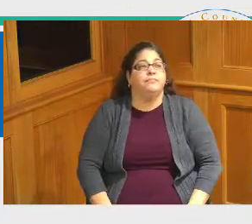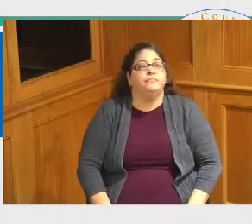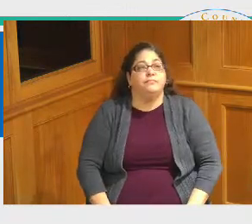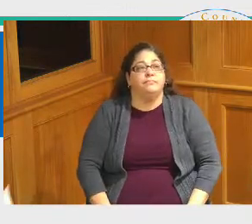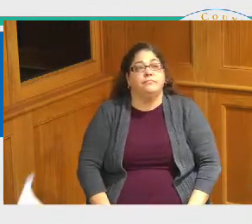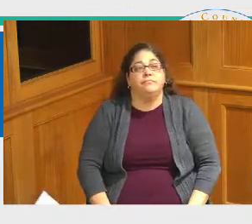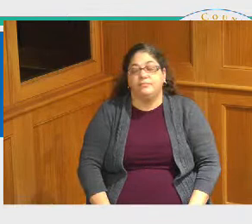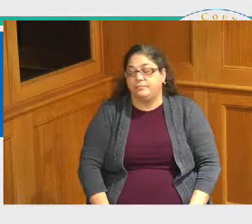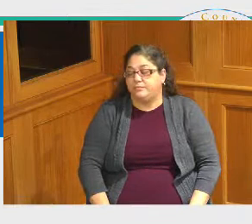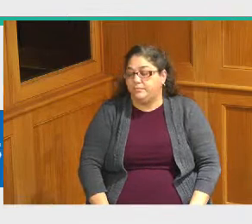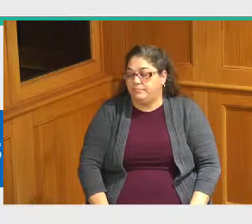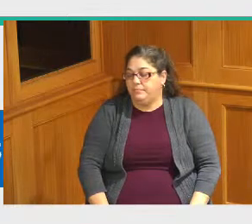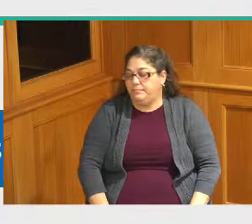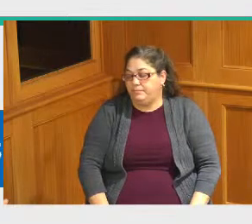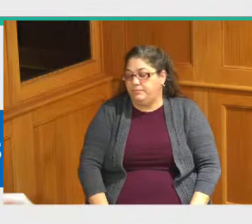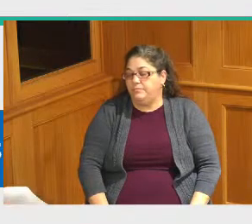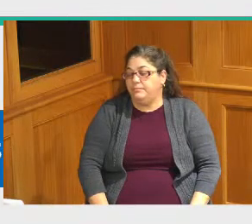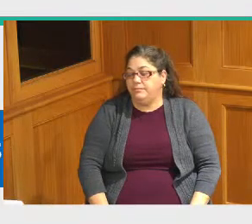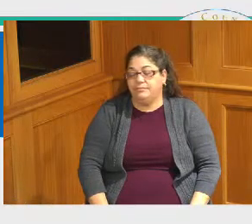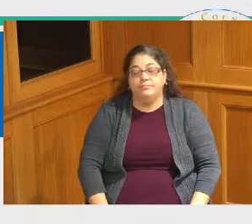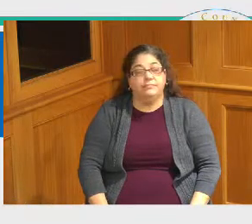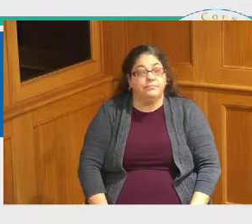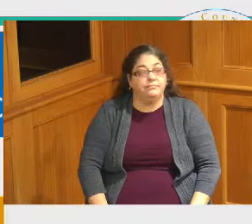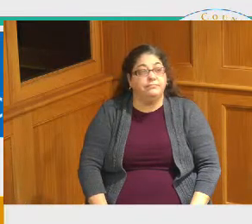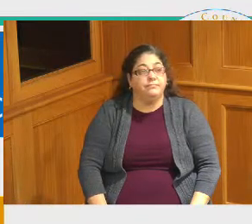Oh, thank you.